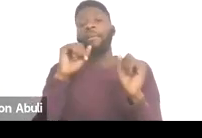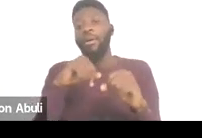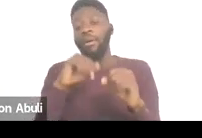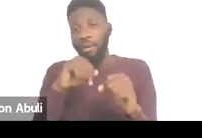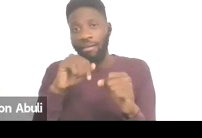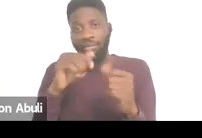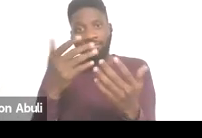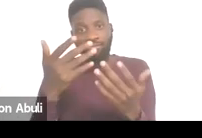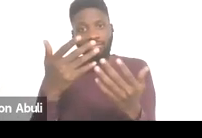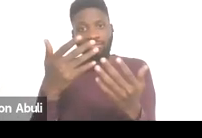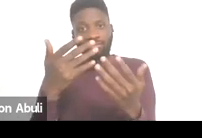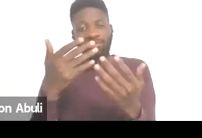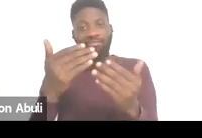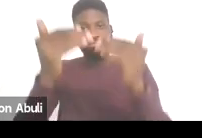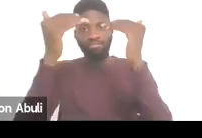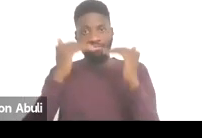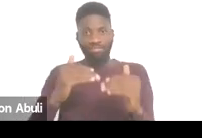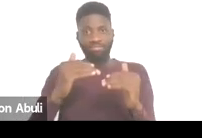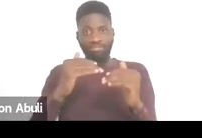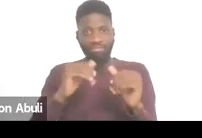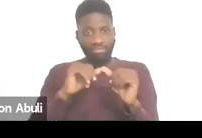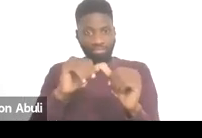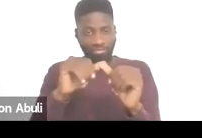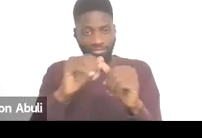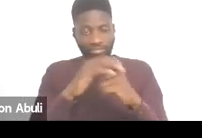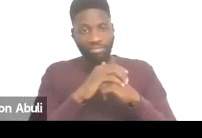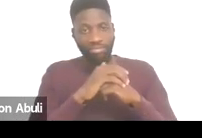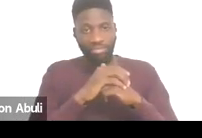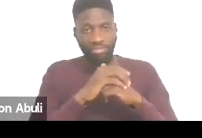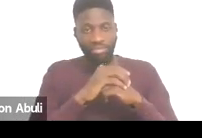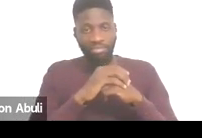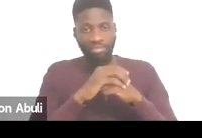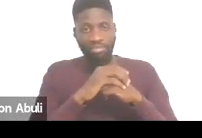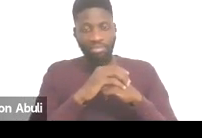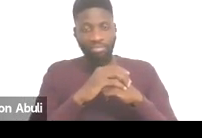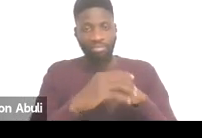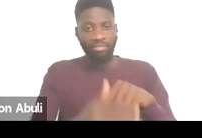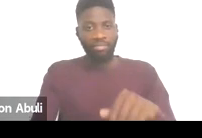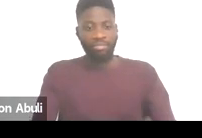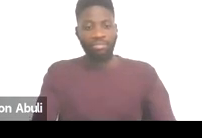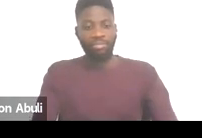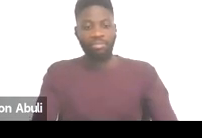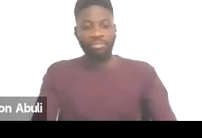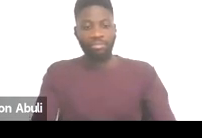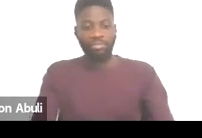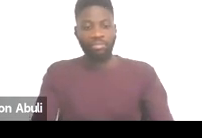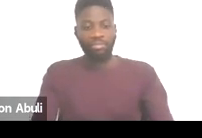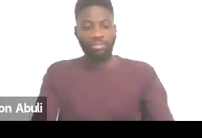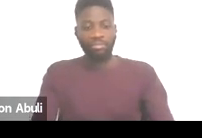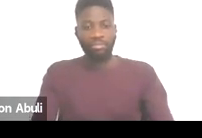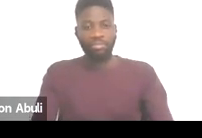me to go to the next topic component, that is job search.